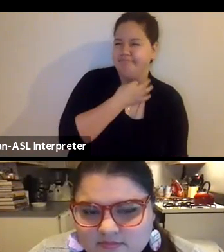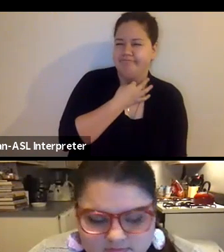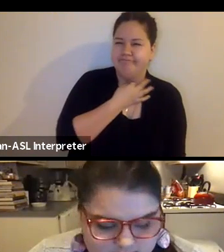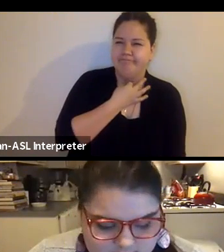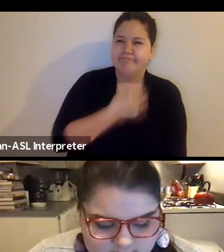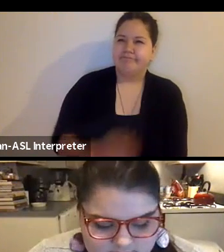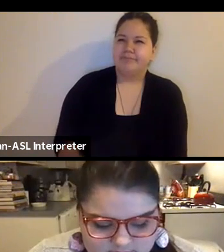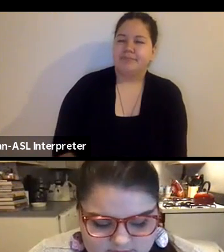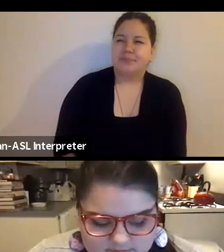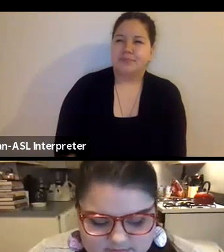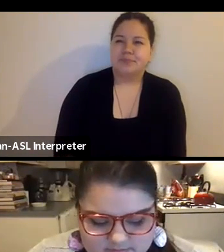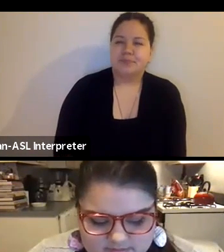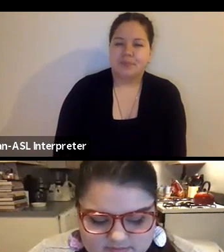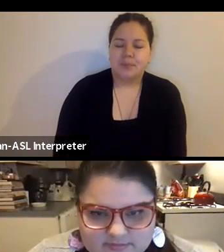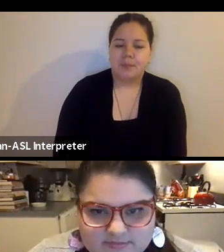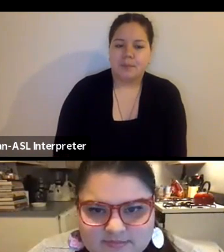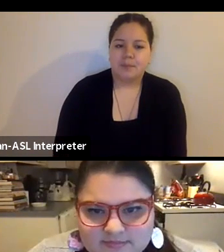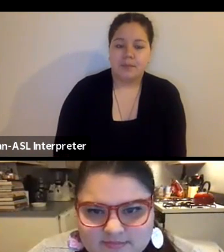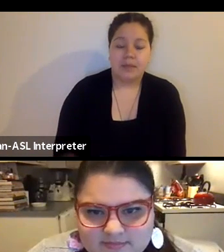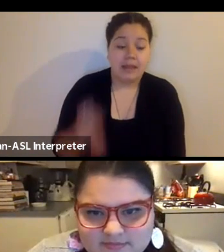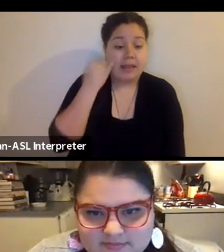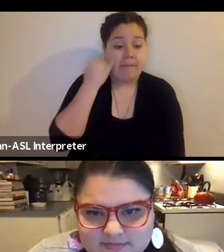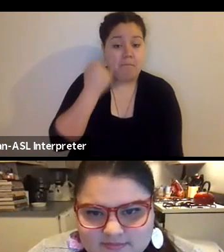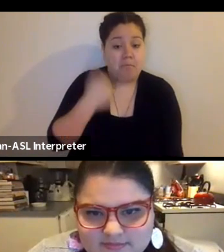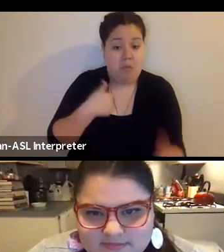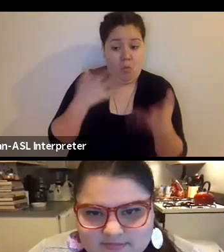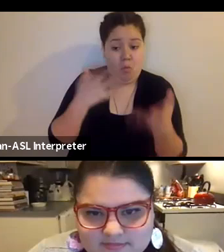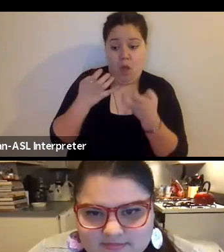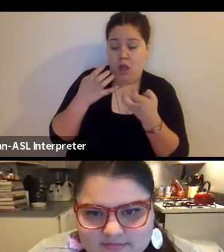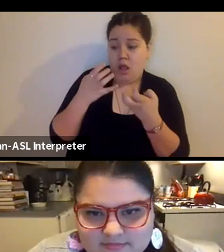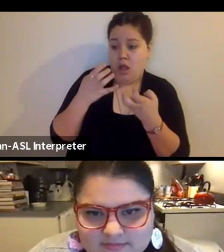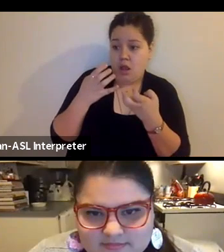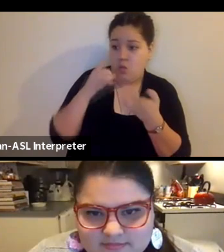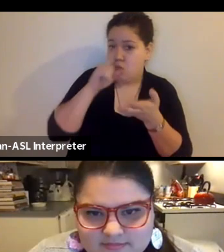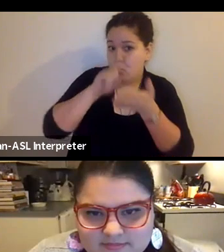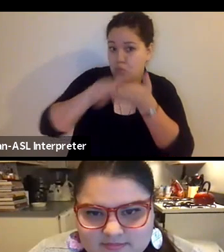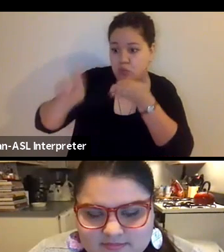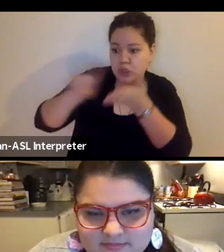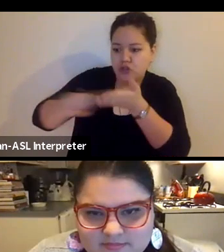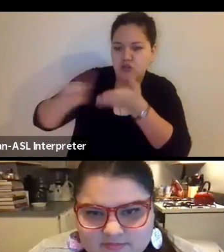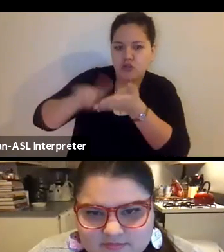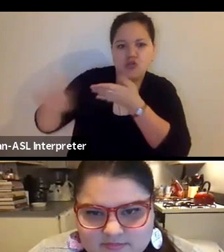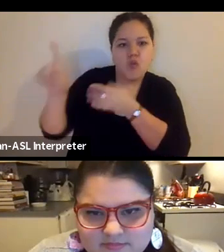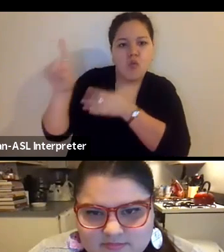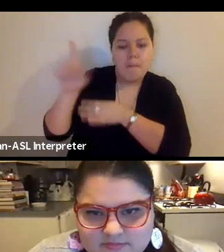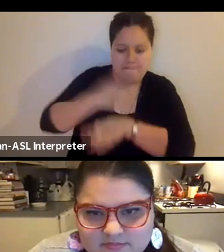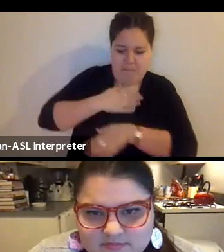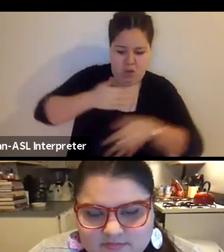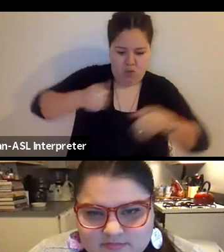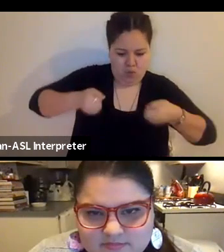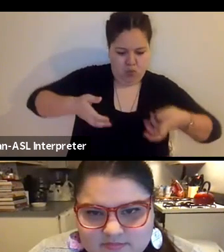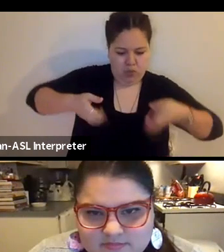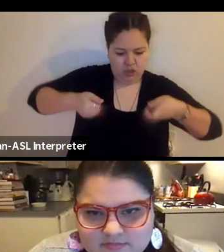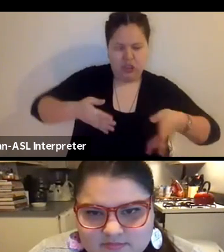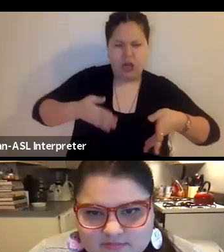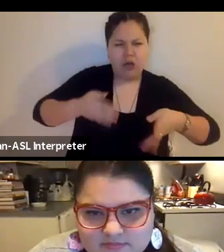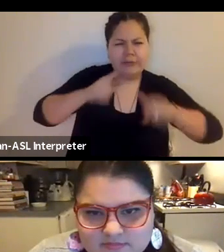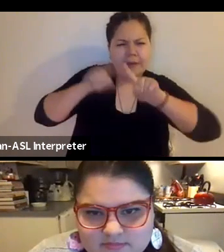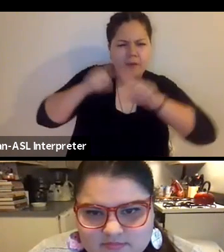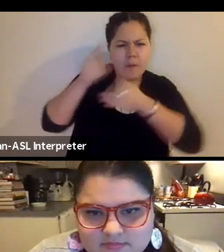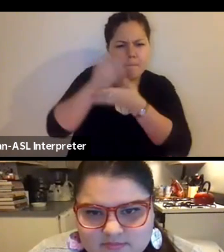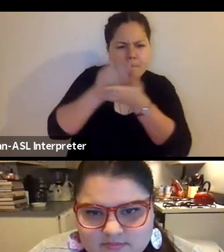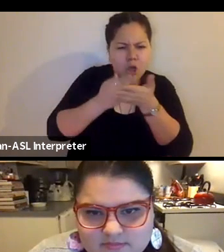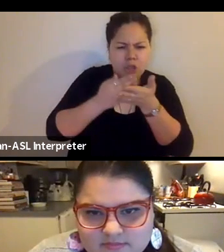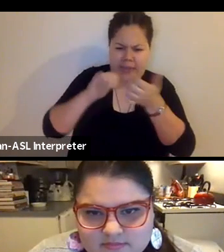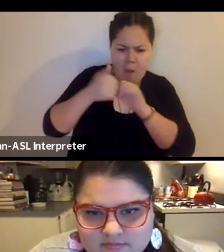research the lineage of the parts that made my power chair. And I'm reminded of what Jill